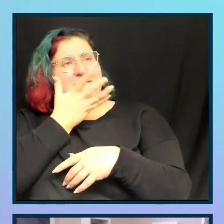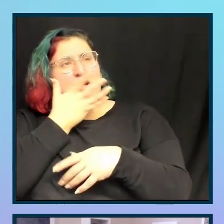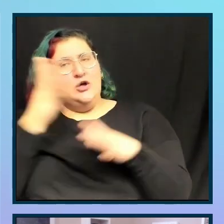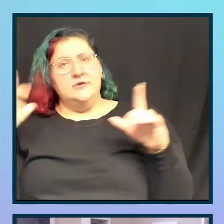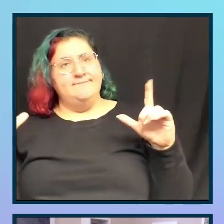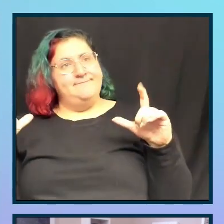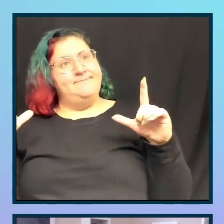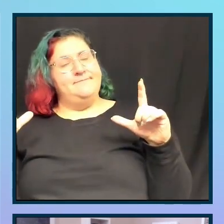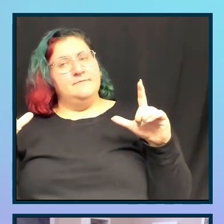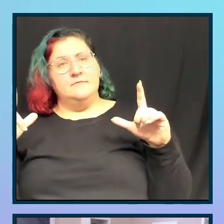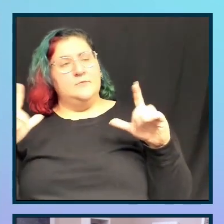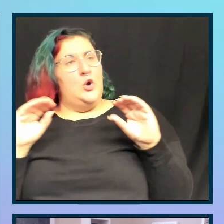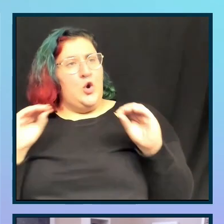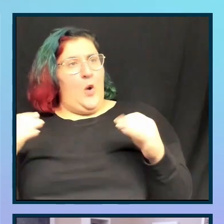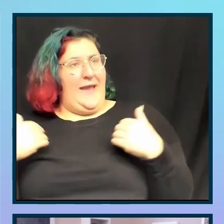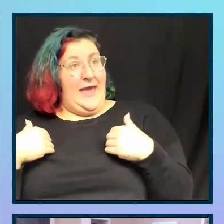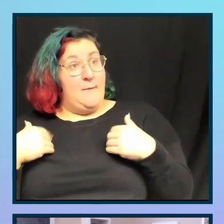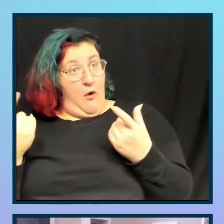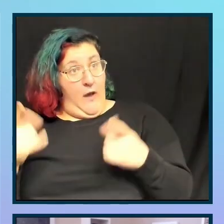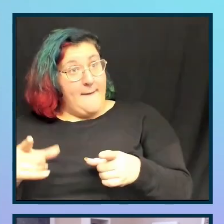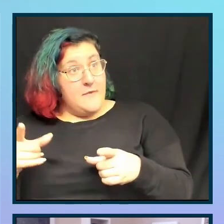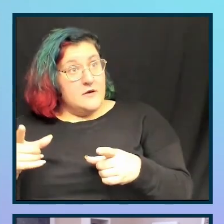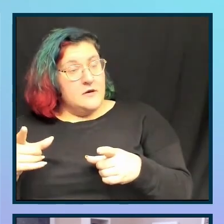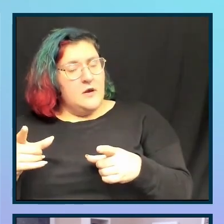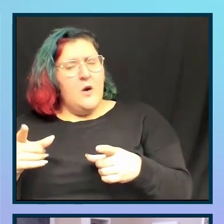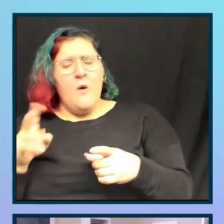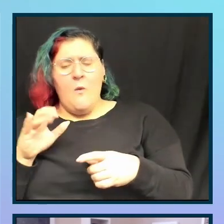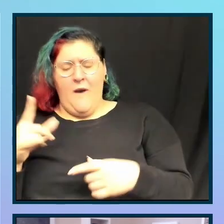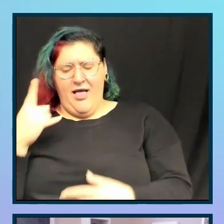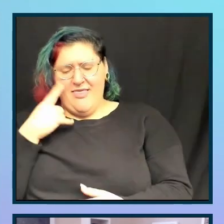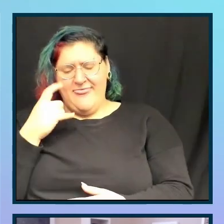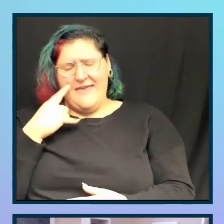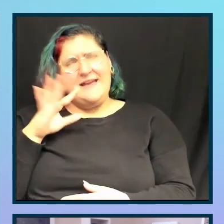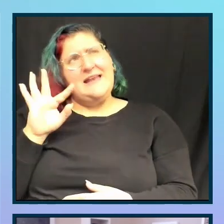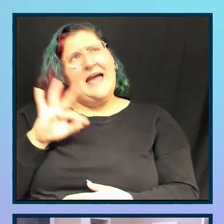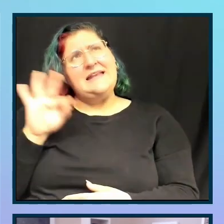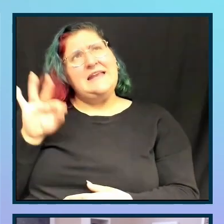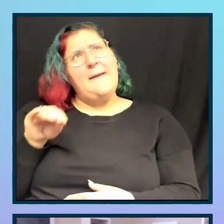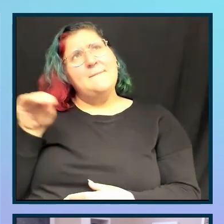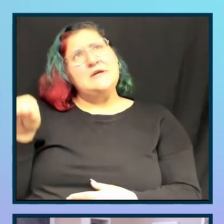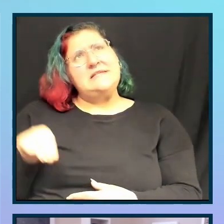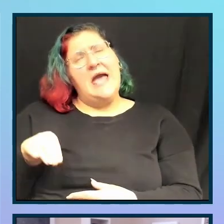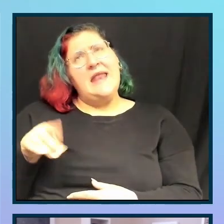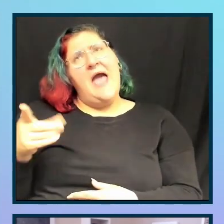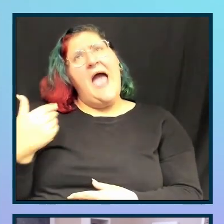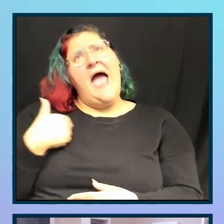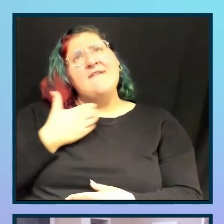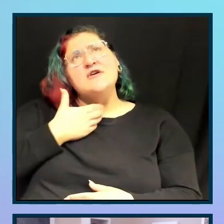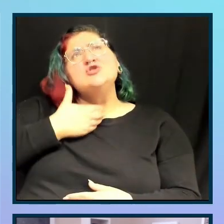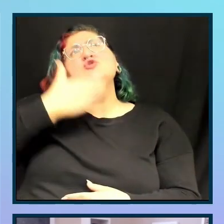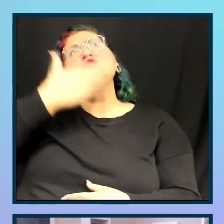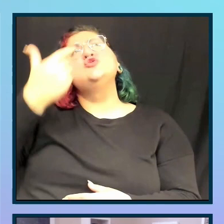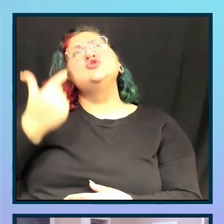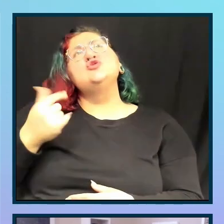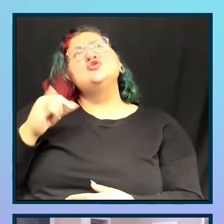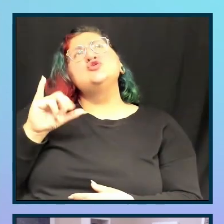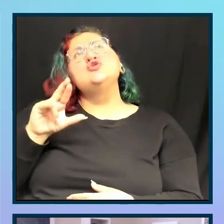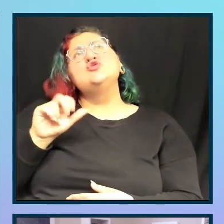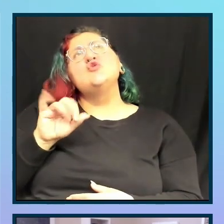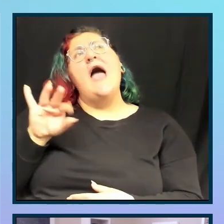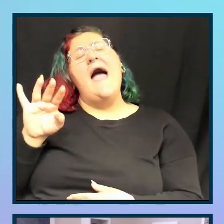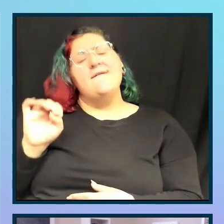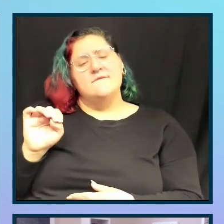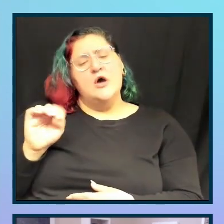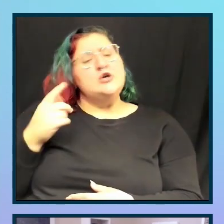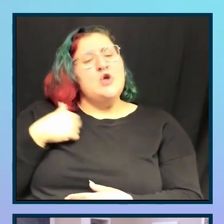it says, well, in 99% of all these other pictures, there was a giraffe here. So we're just going to go ahead and describe this photo as containing a